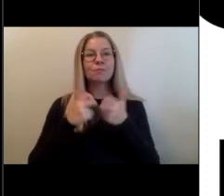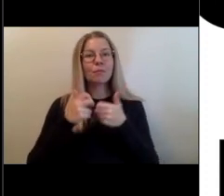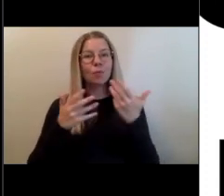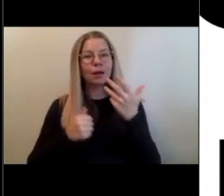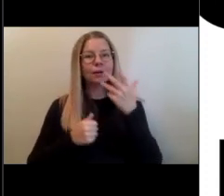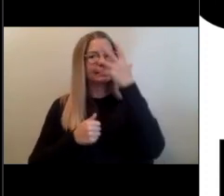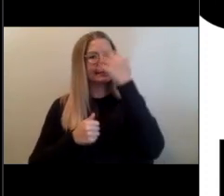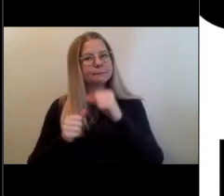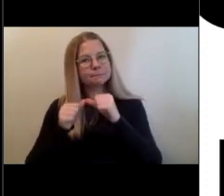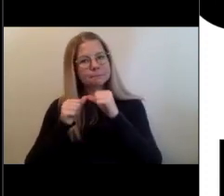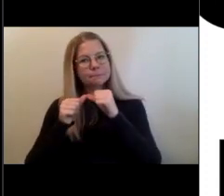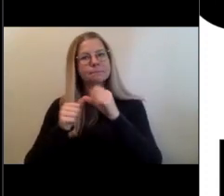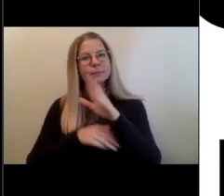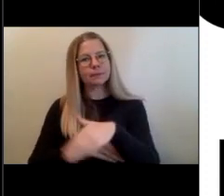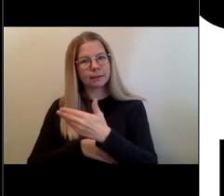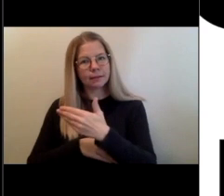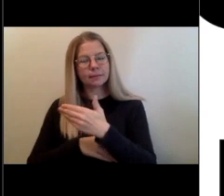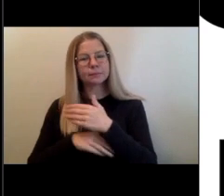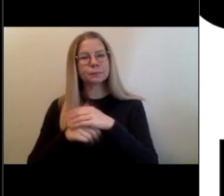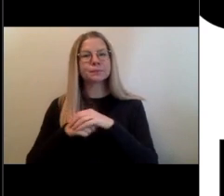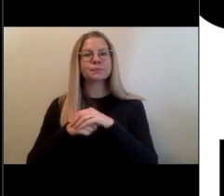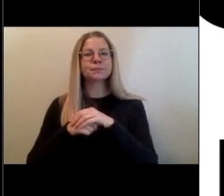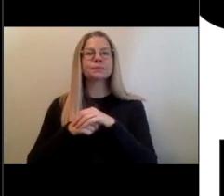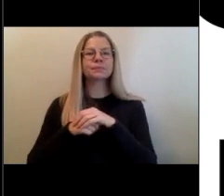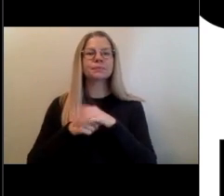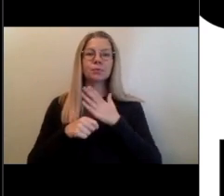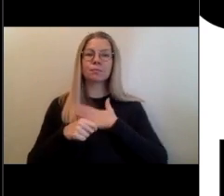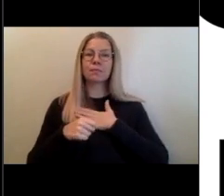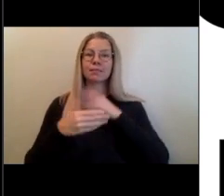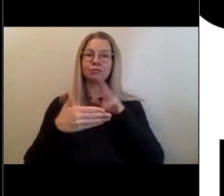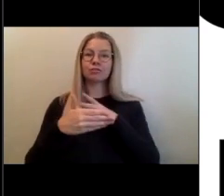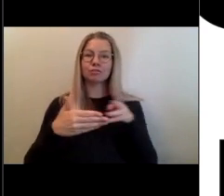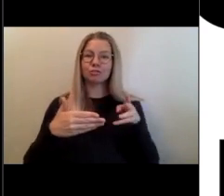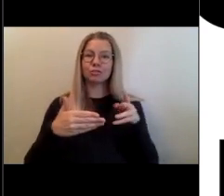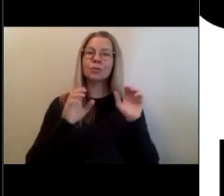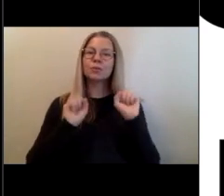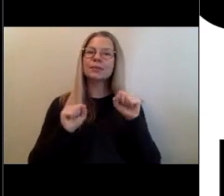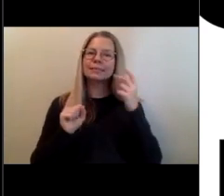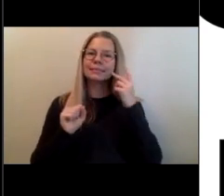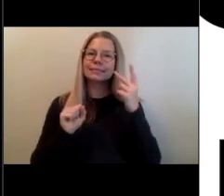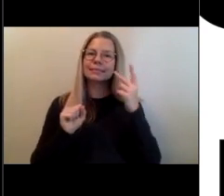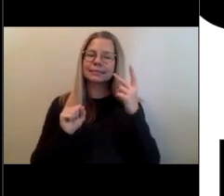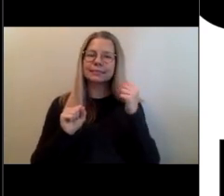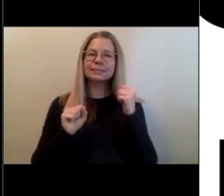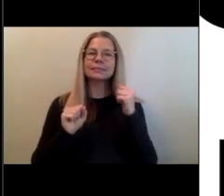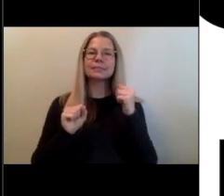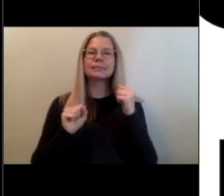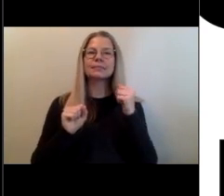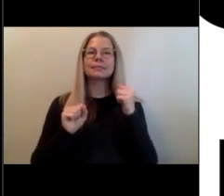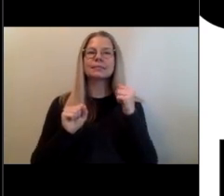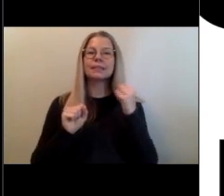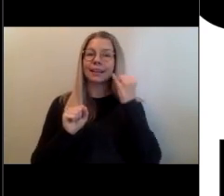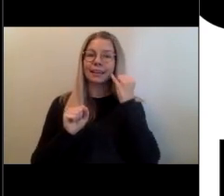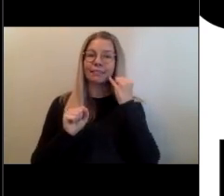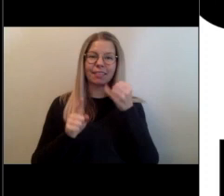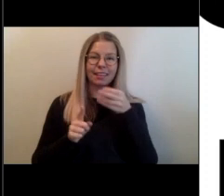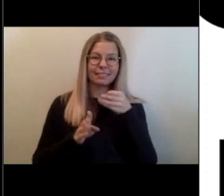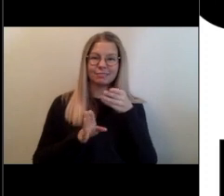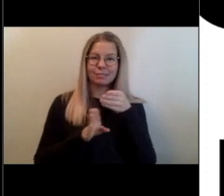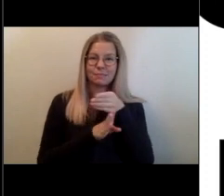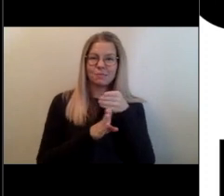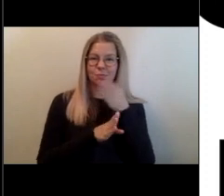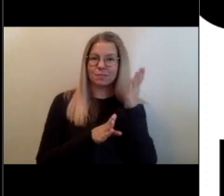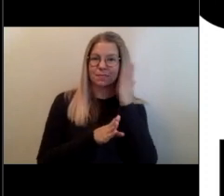so here in this chart, you can see that what happens if we take melatonin right here just before we go to